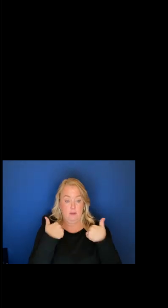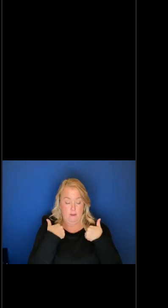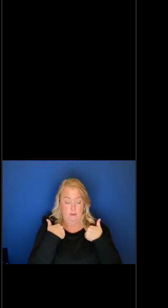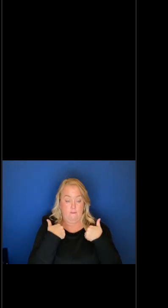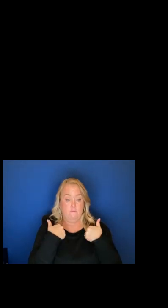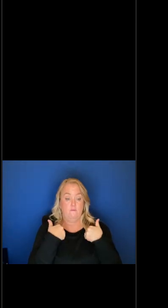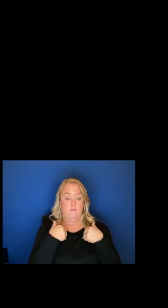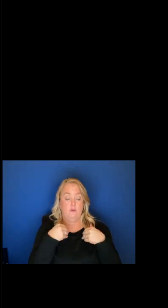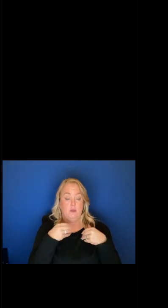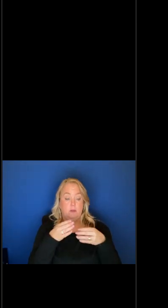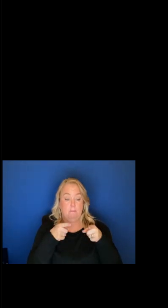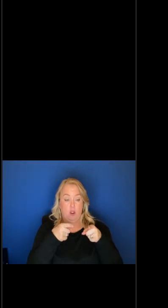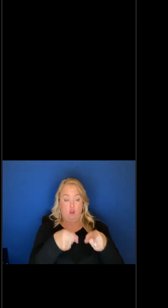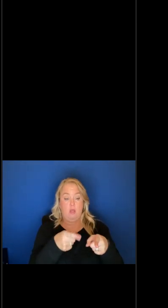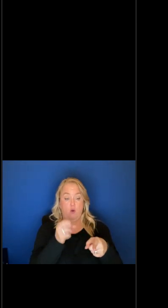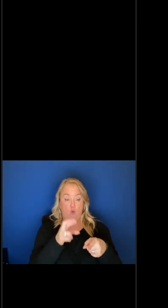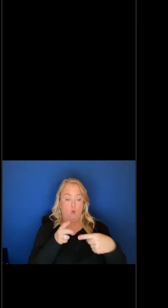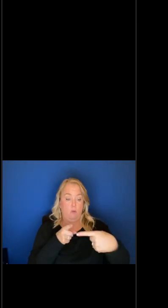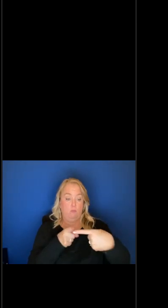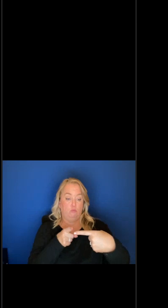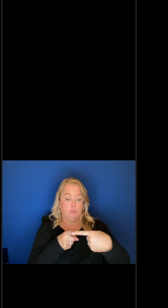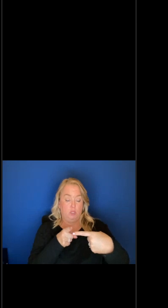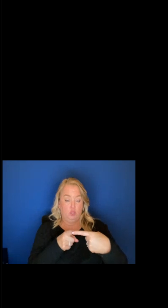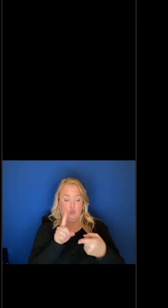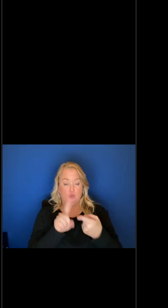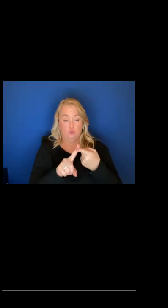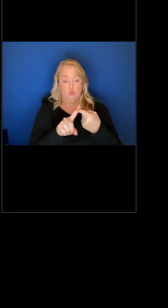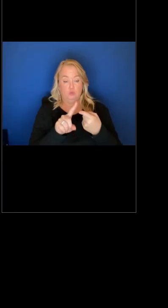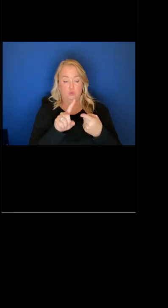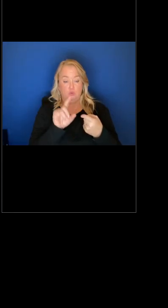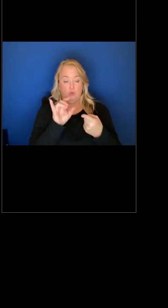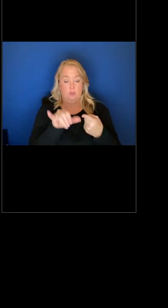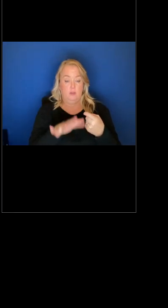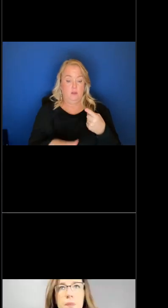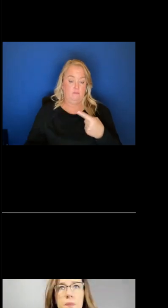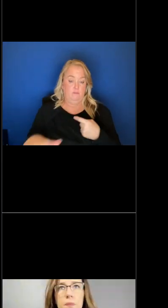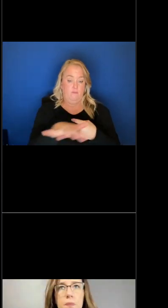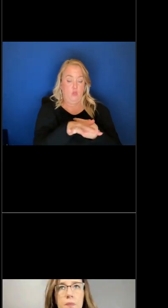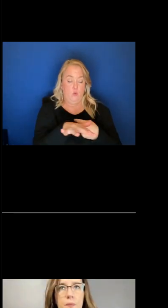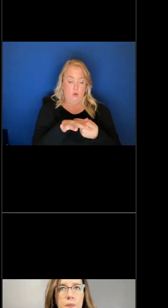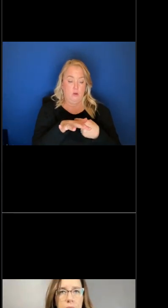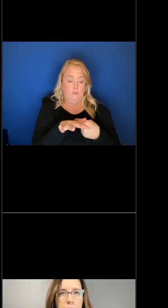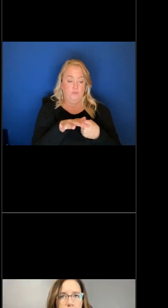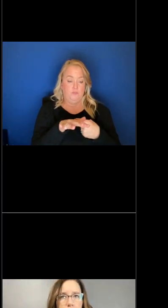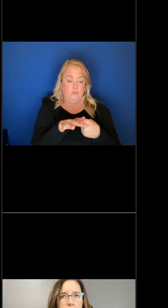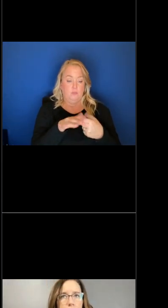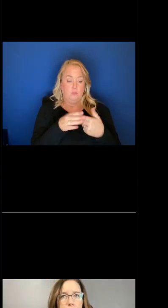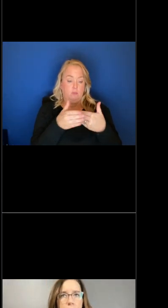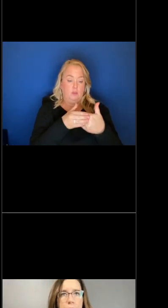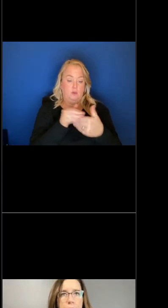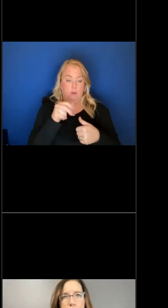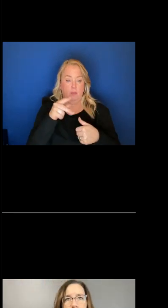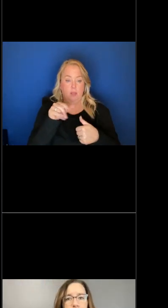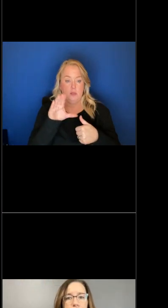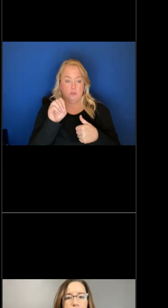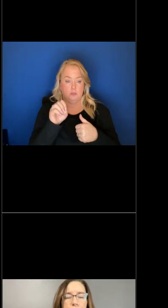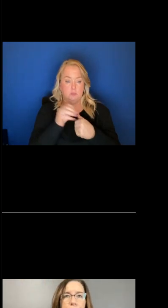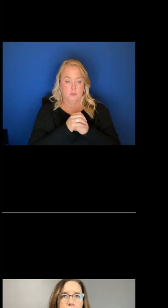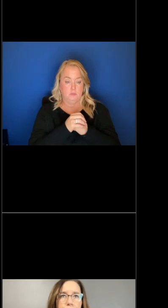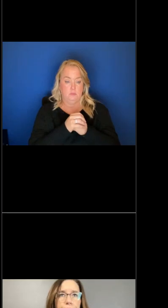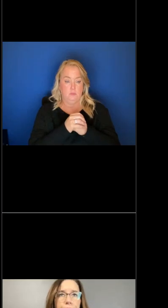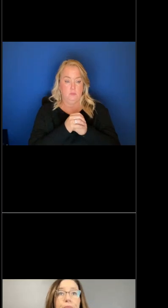a parallel or perpendicular clear floor space adjacent to the appliance.